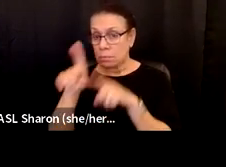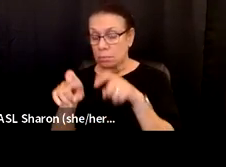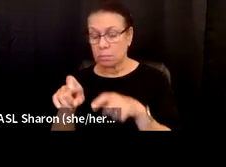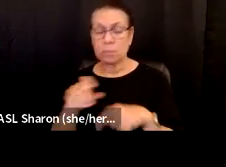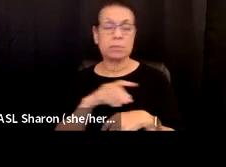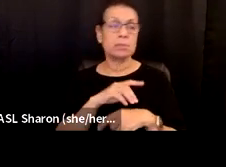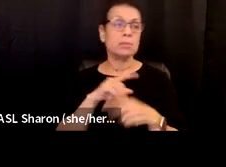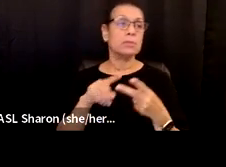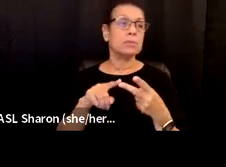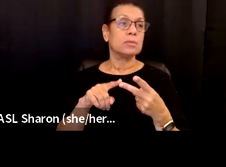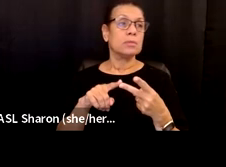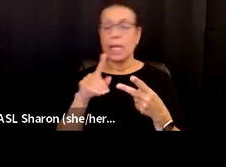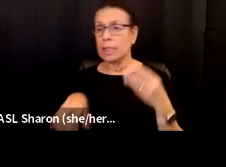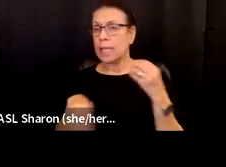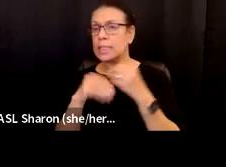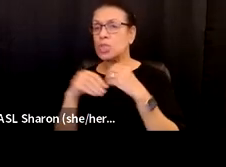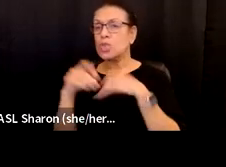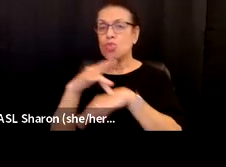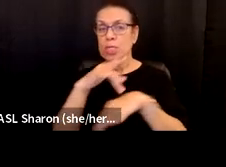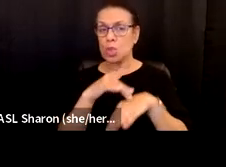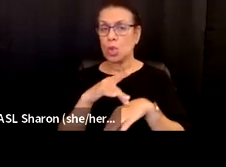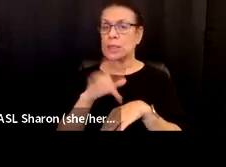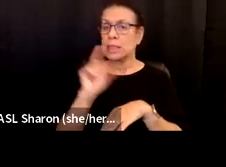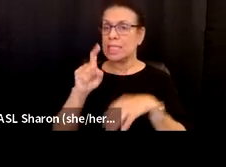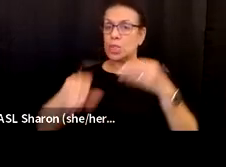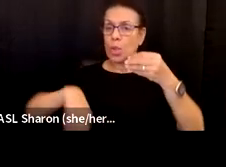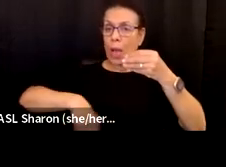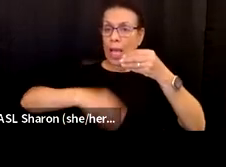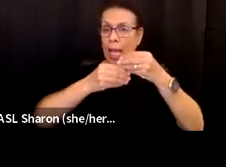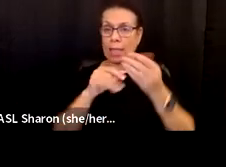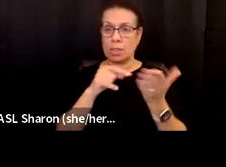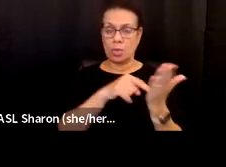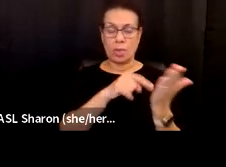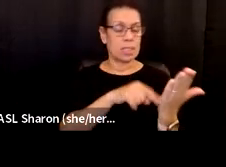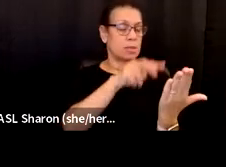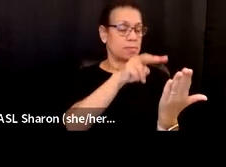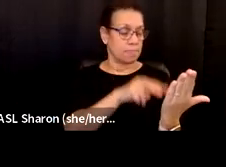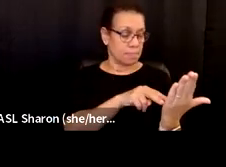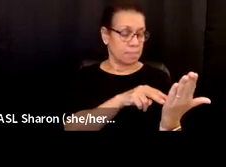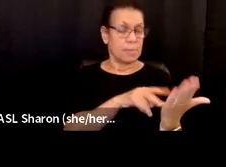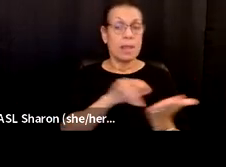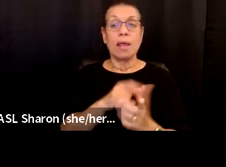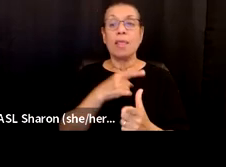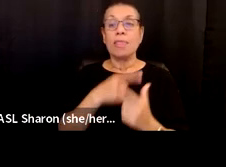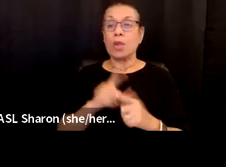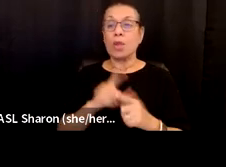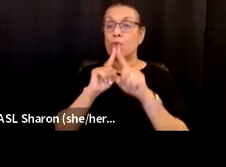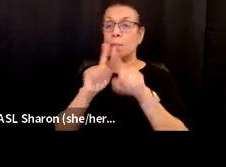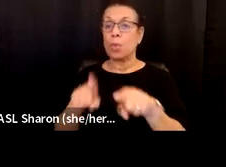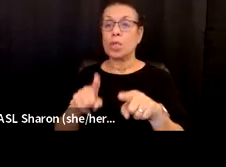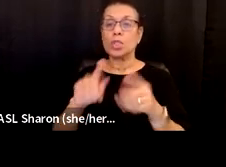as any additional resources that might need needed to implement those recommendations and report back to the school